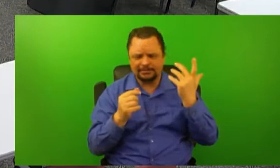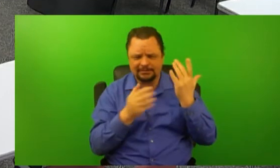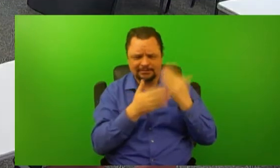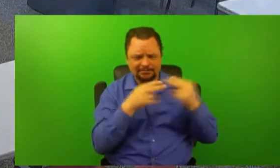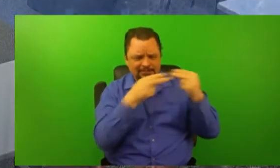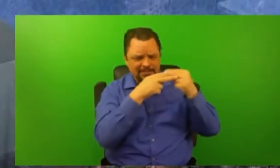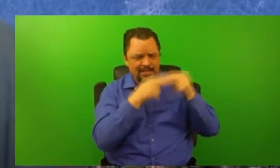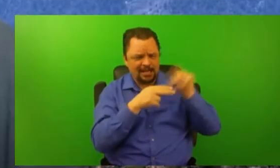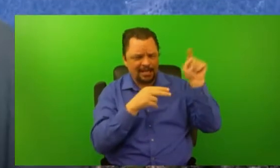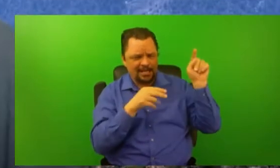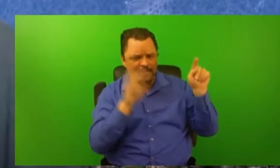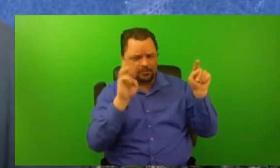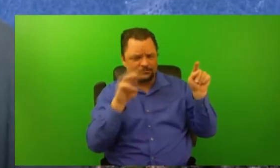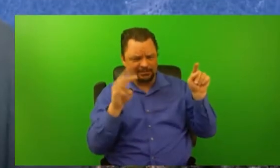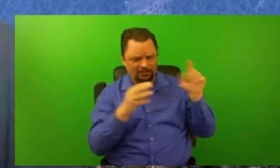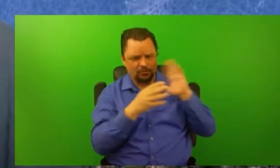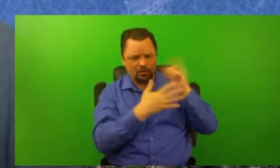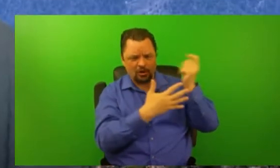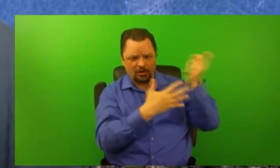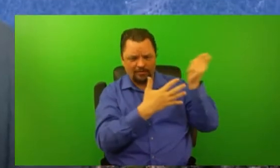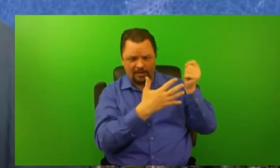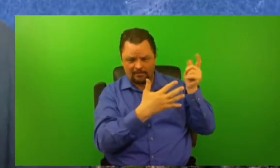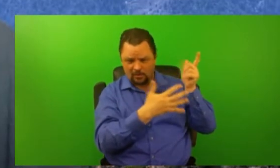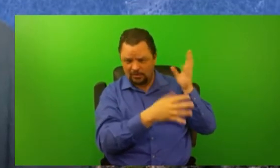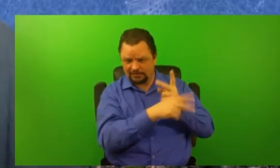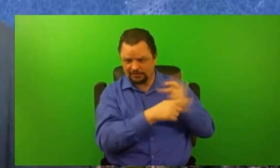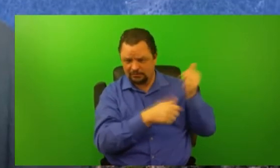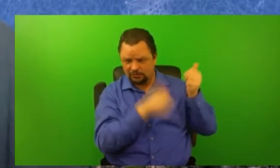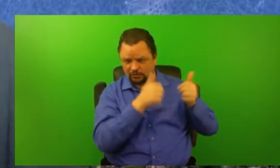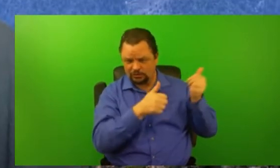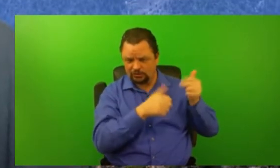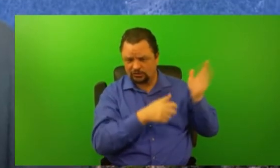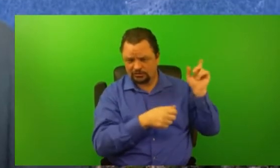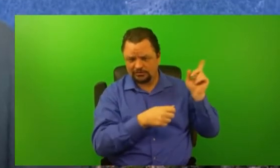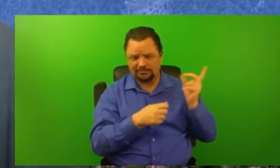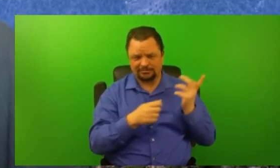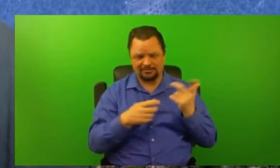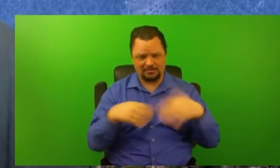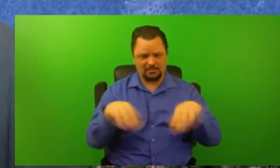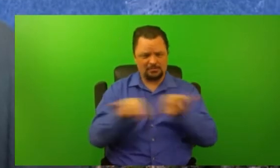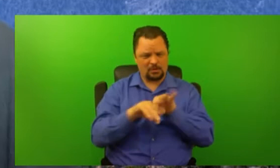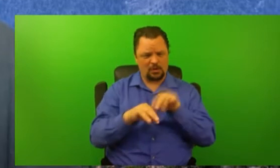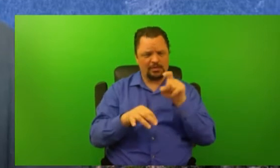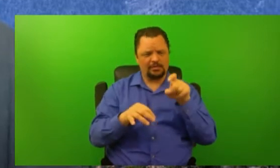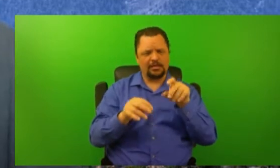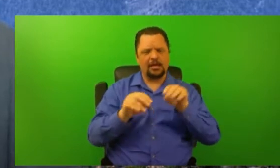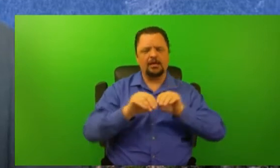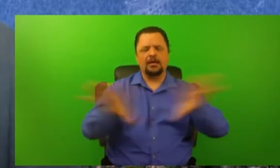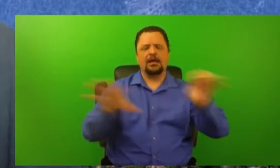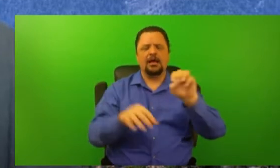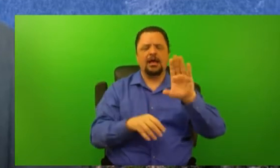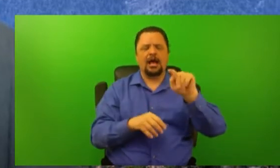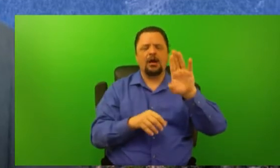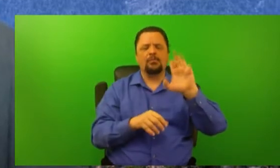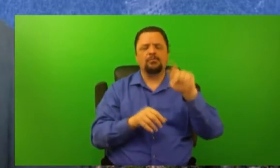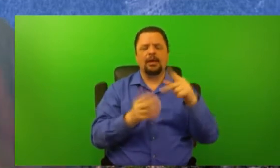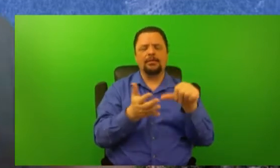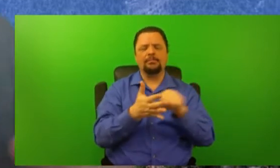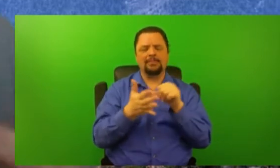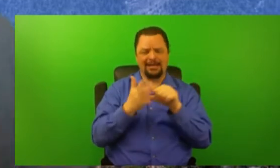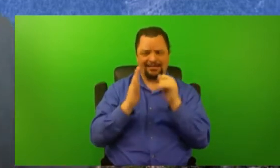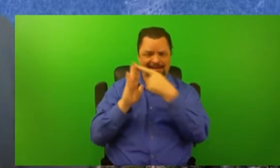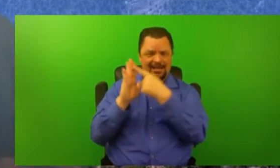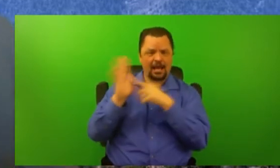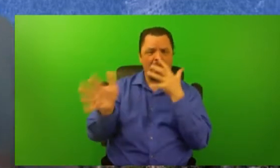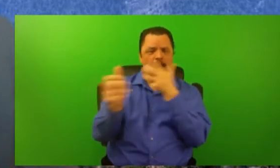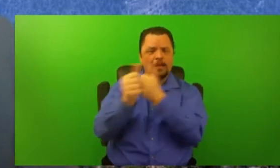those? Yeah, the two important ones are the outbreak page and the location page. The outbreak page is data through